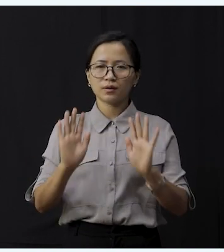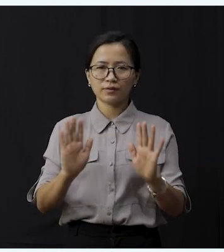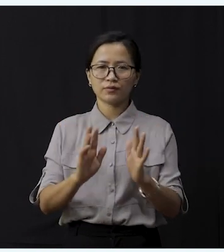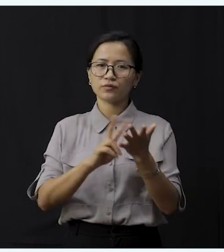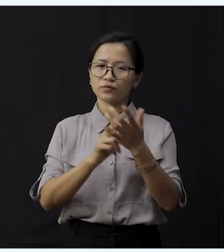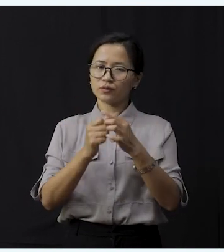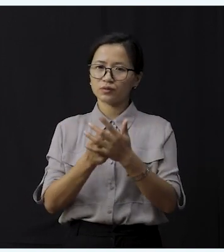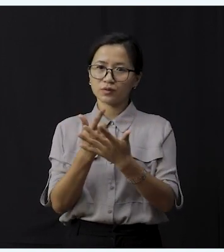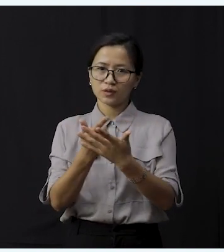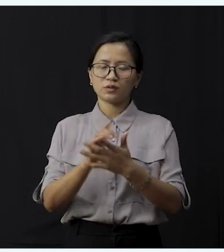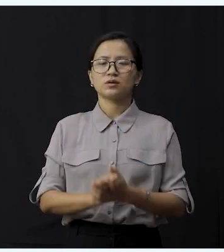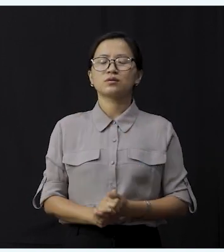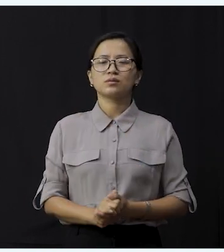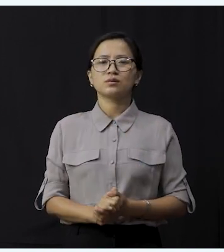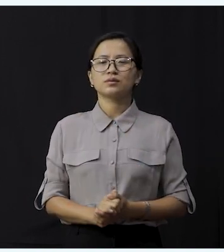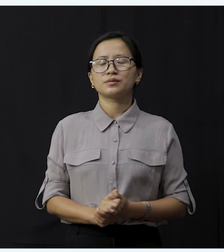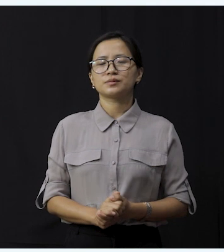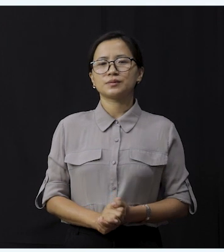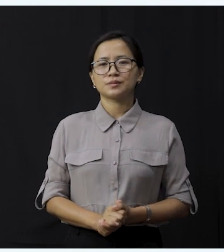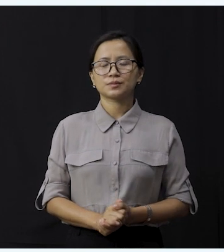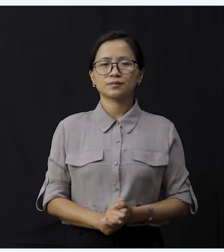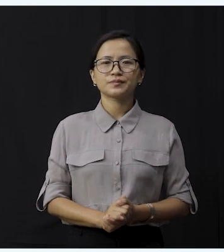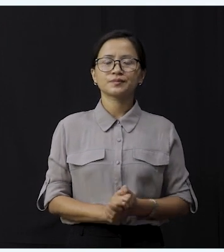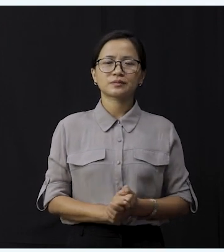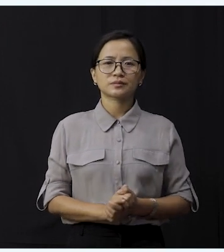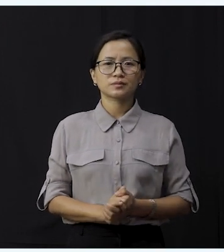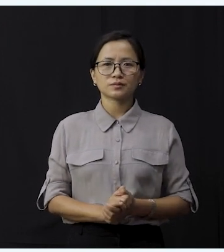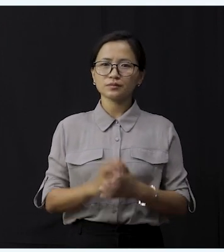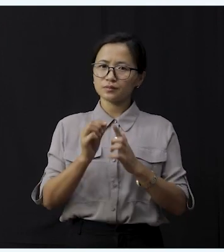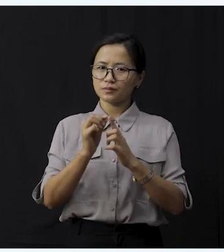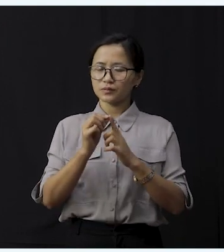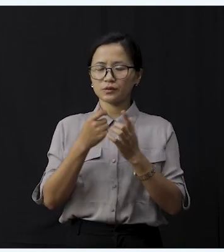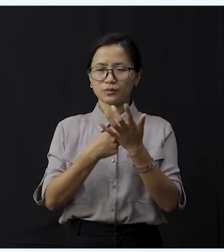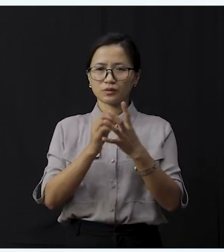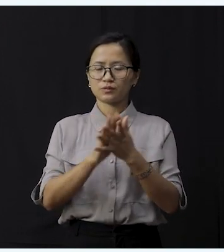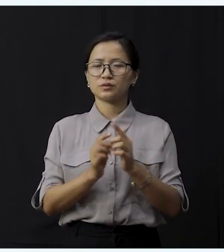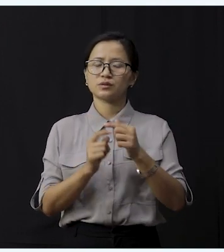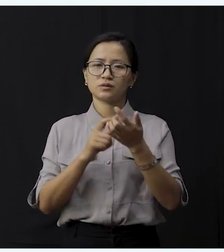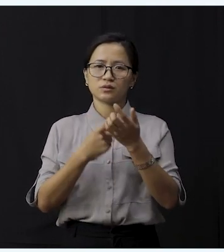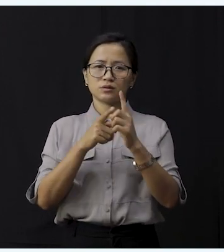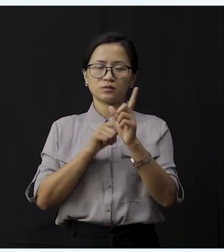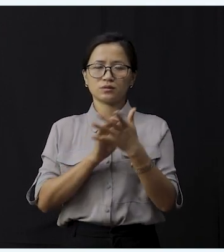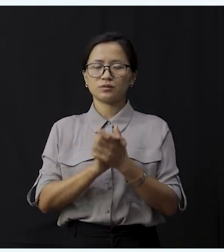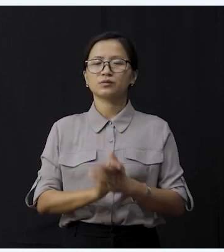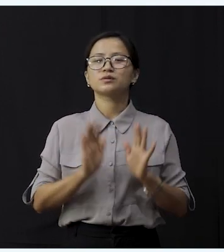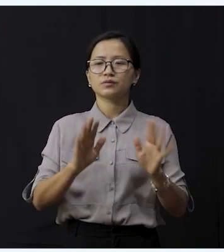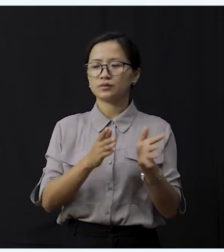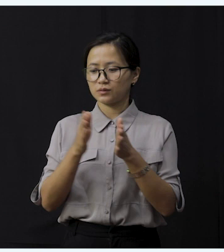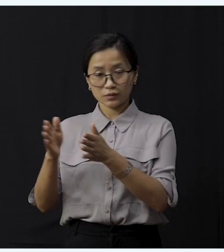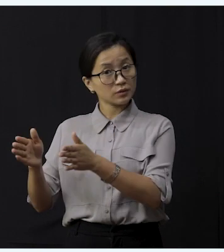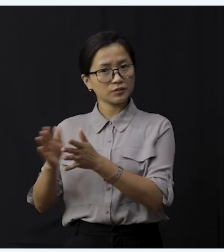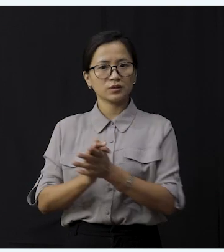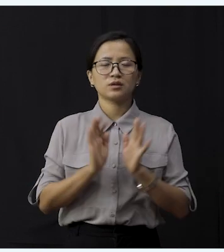and belongs to us are called as a property. So property can be categorized or classified into a